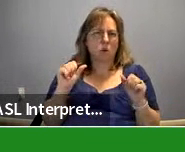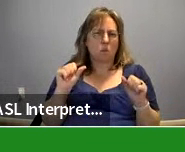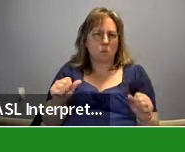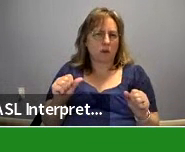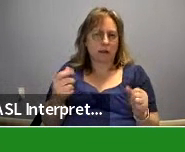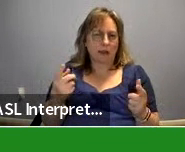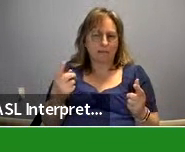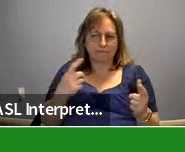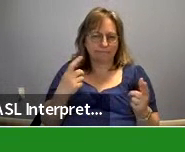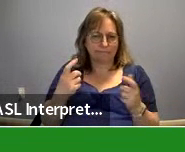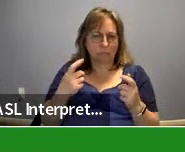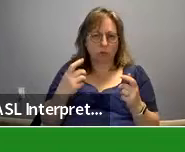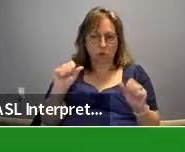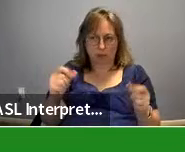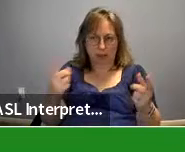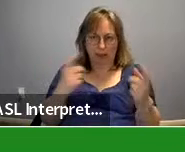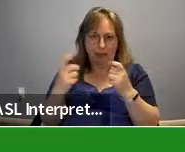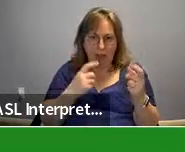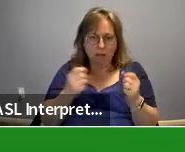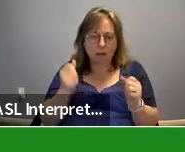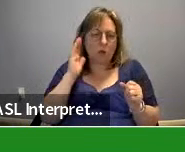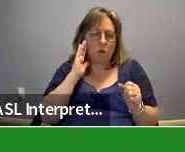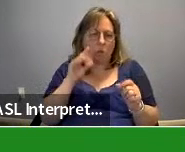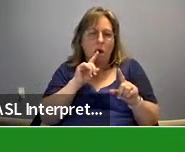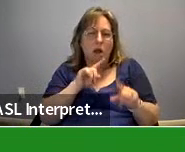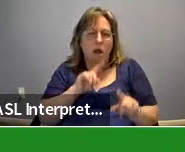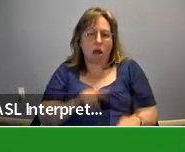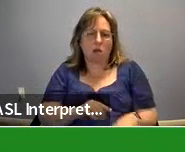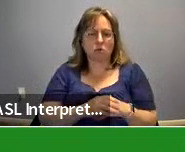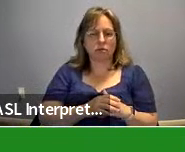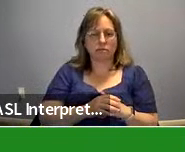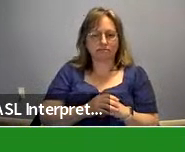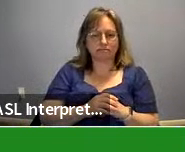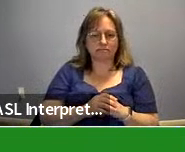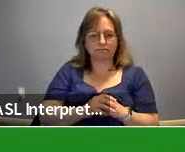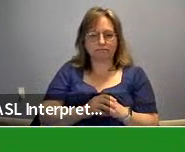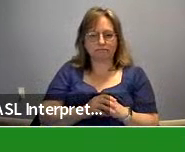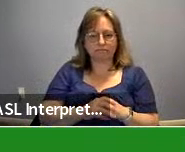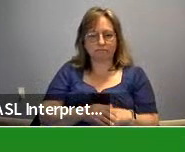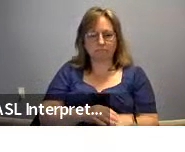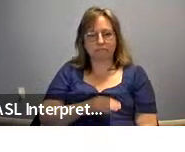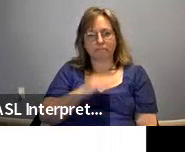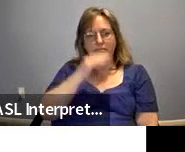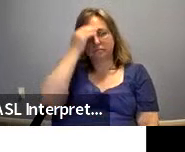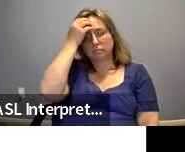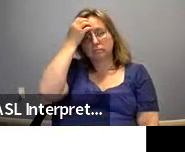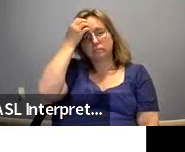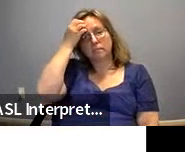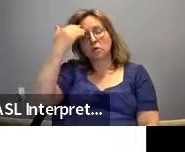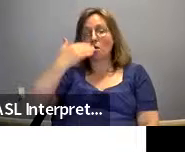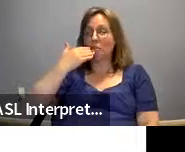that have come up in the Q&A. Yeah, there's a look at the Common Sense Education website. All right, thank you,